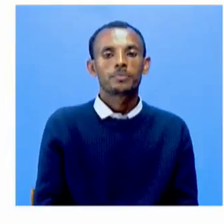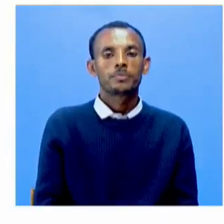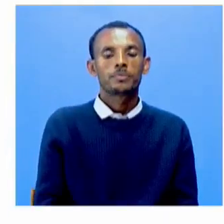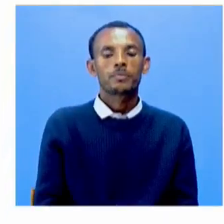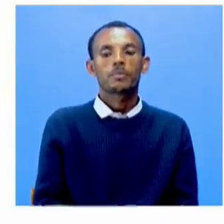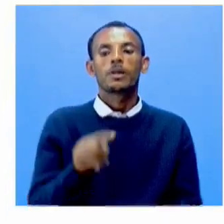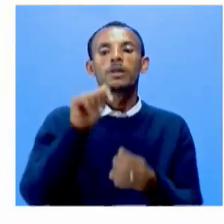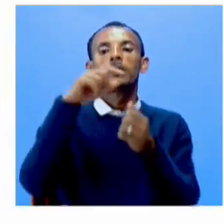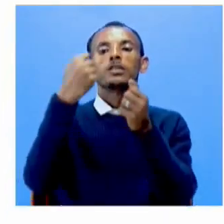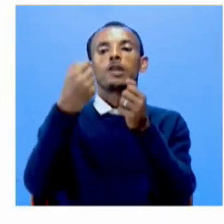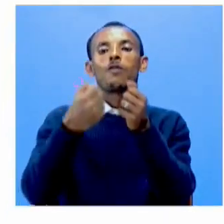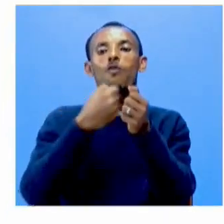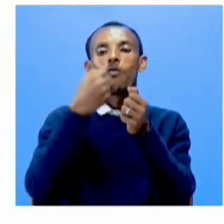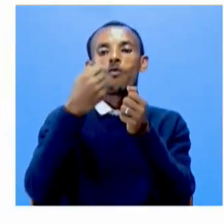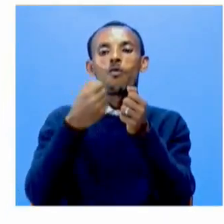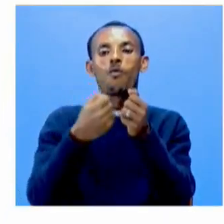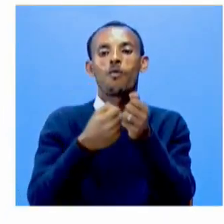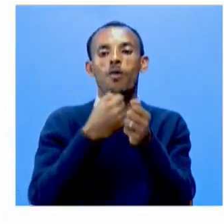the following